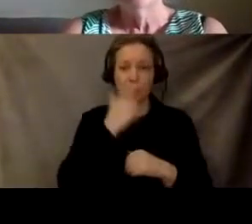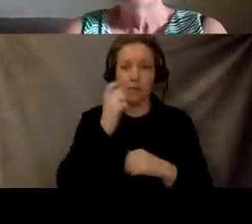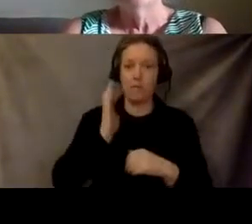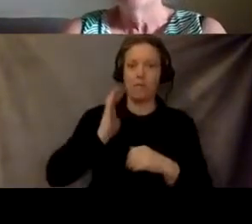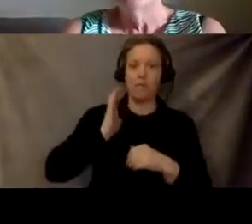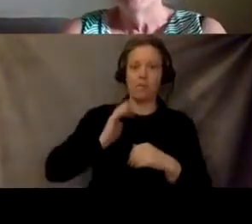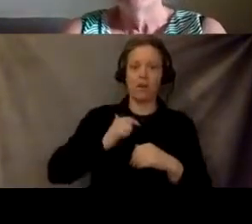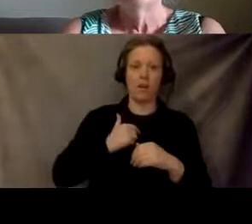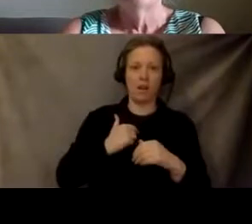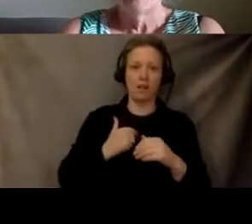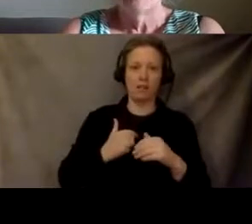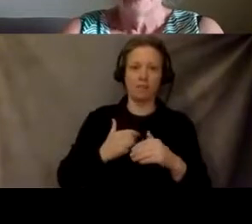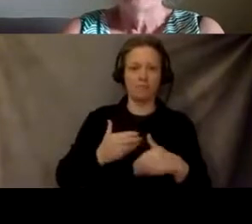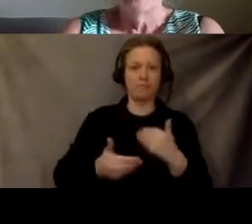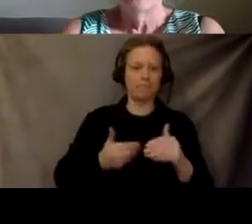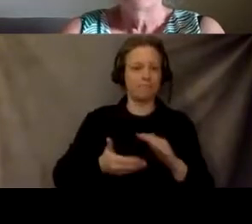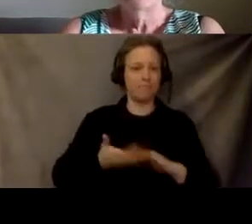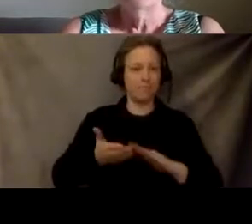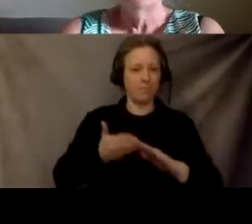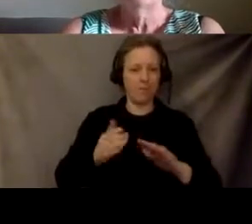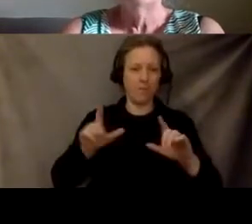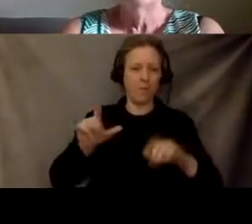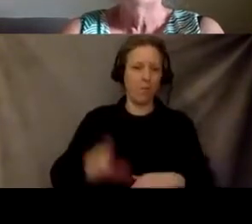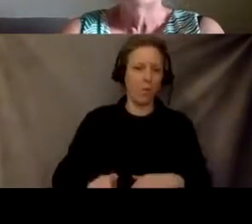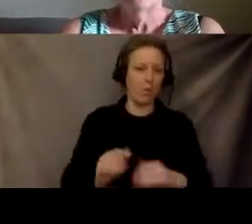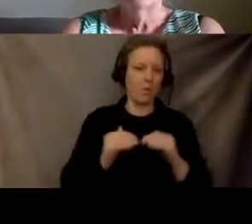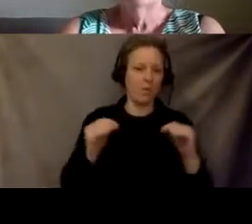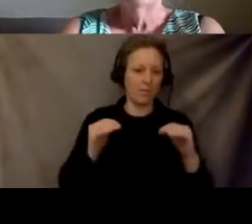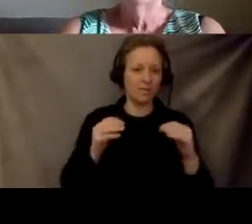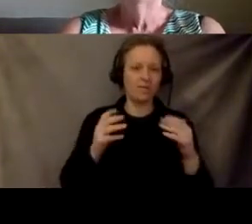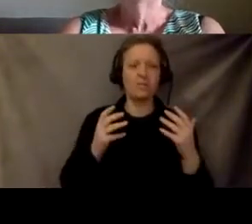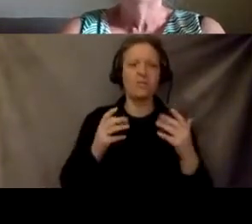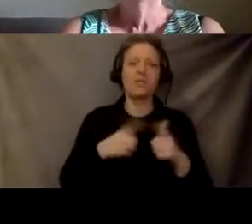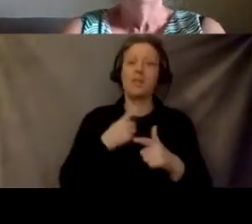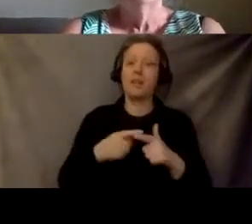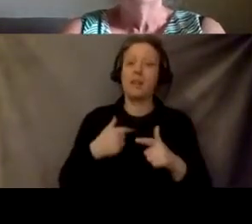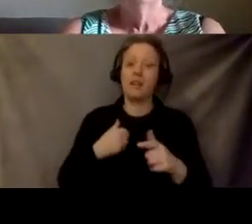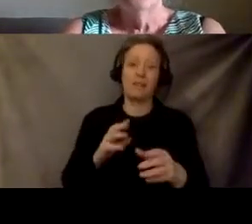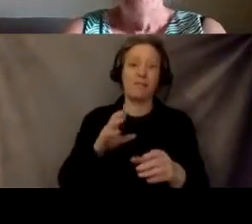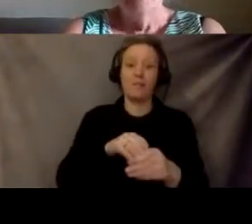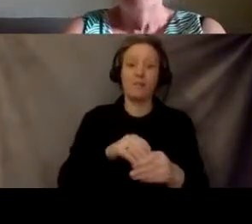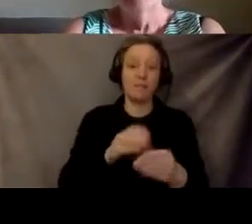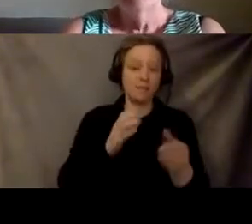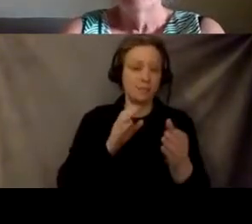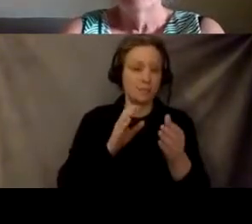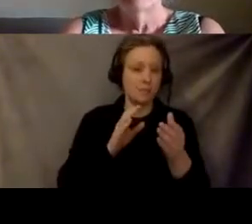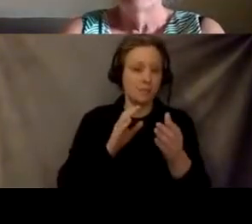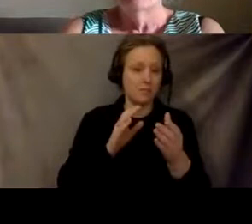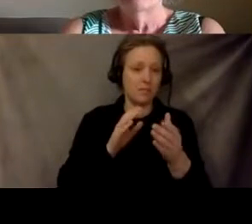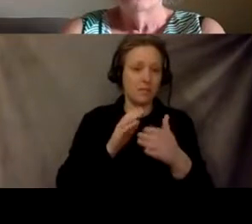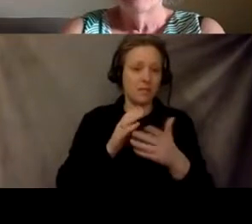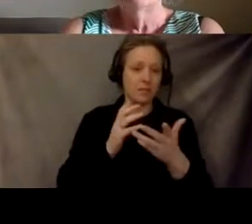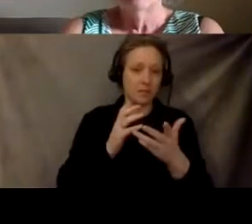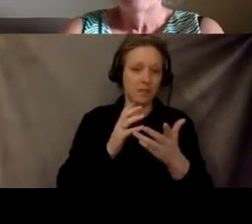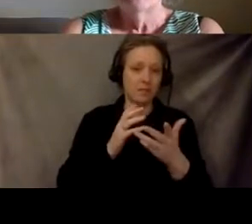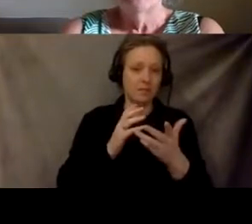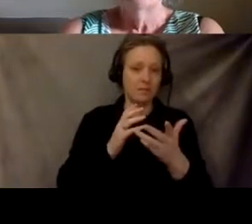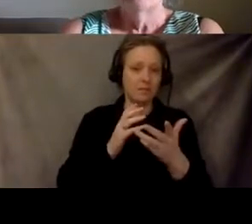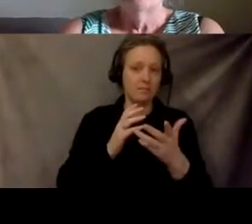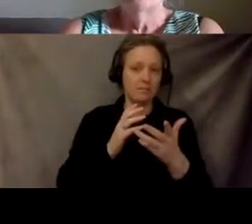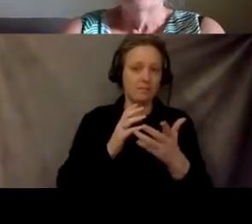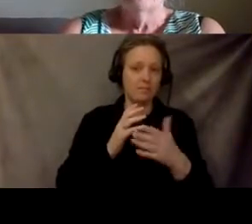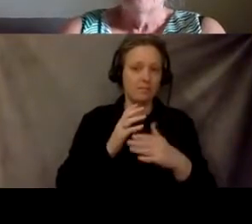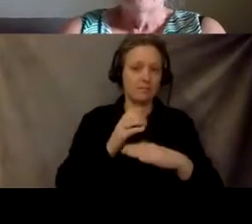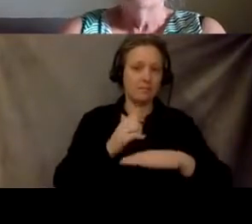I got into transportation for the higher growth communities, and we designed the Around the Mountain recommendation